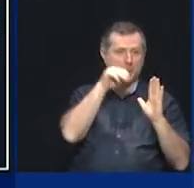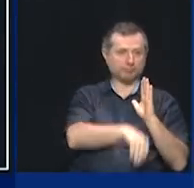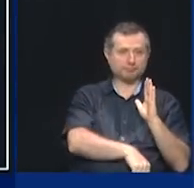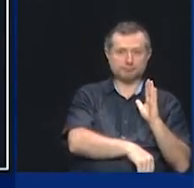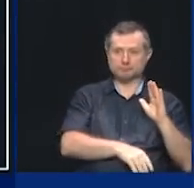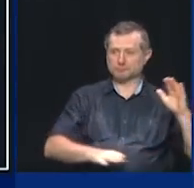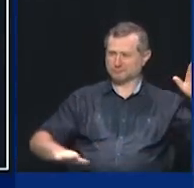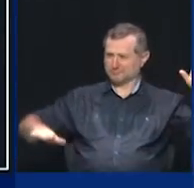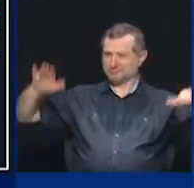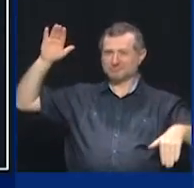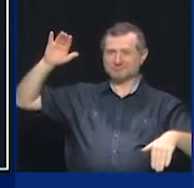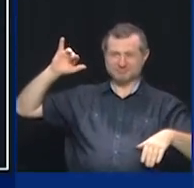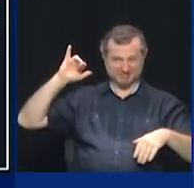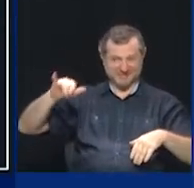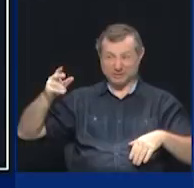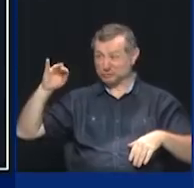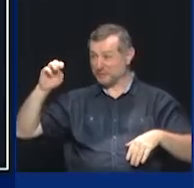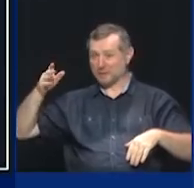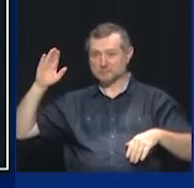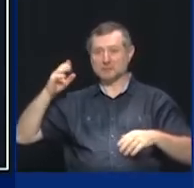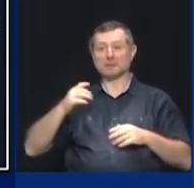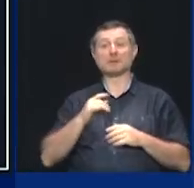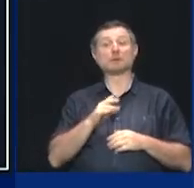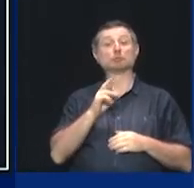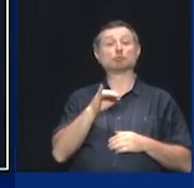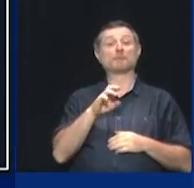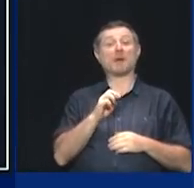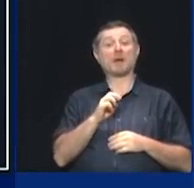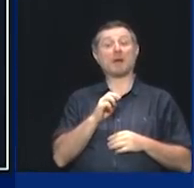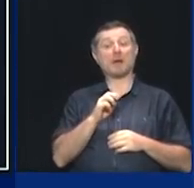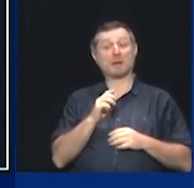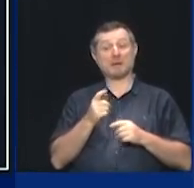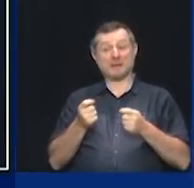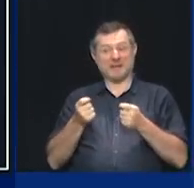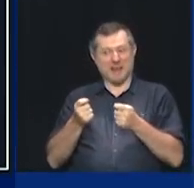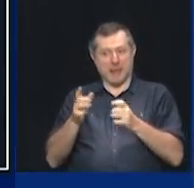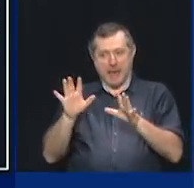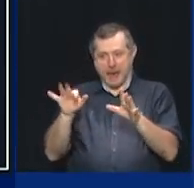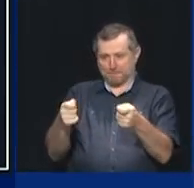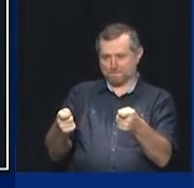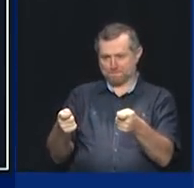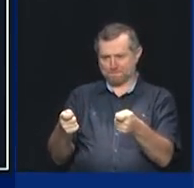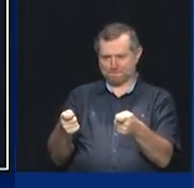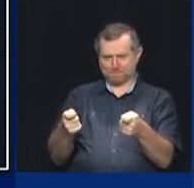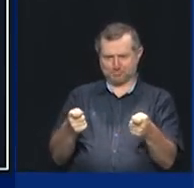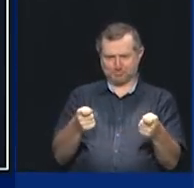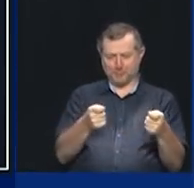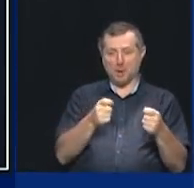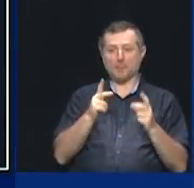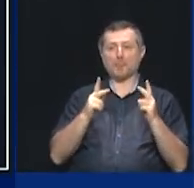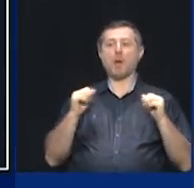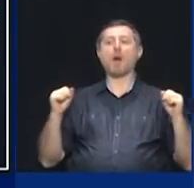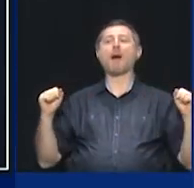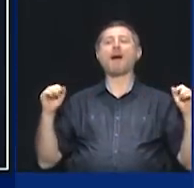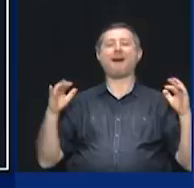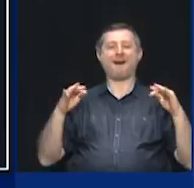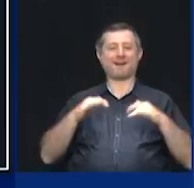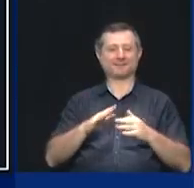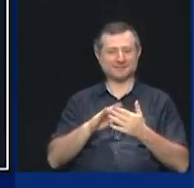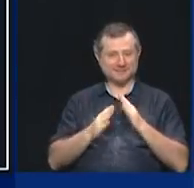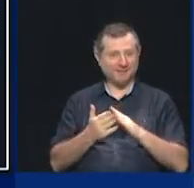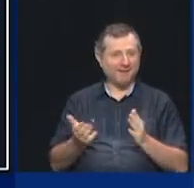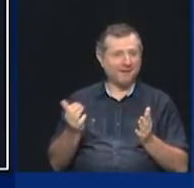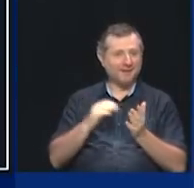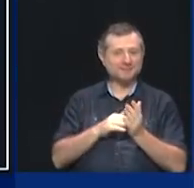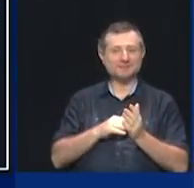get a hold of crime, when you get a hold of gun violence, when that reduces, population increases. Economic